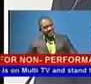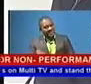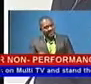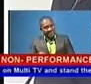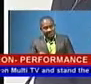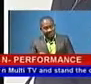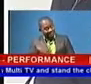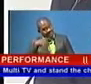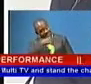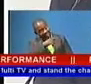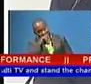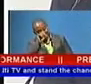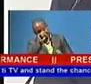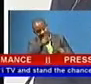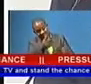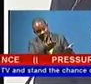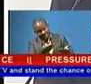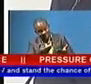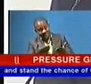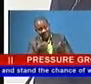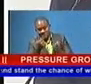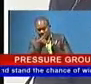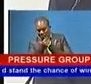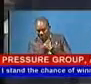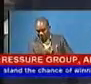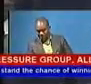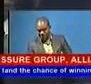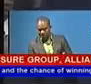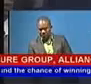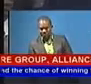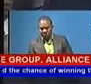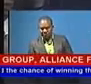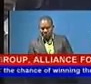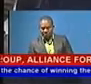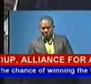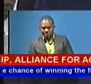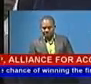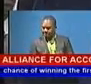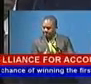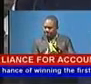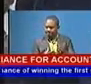Now, he asked you to provide a list of counterpart